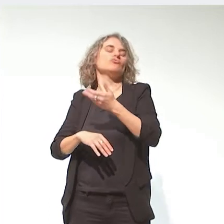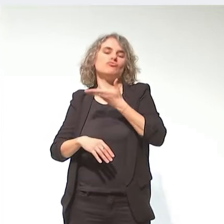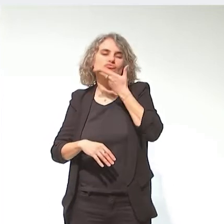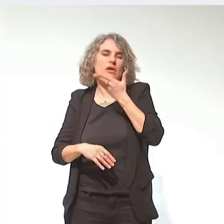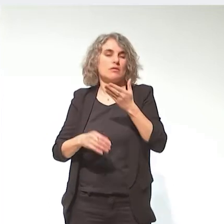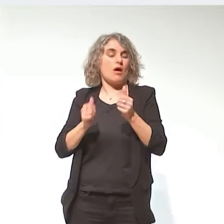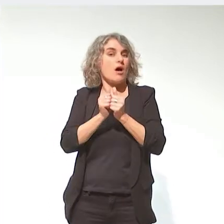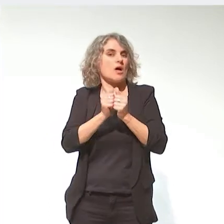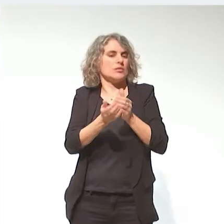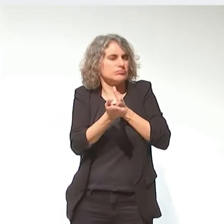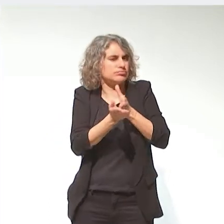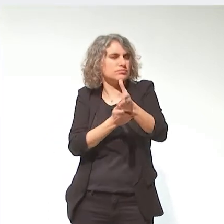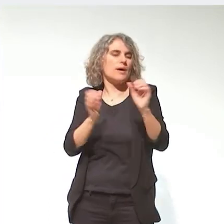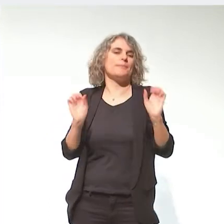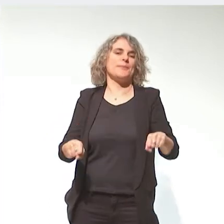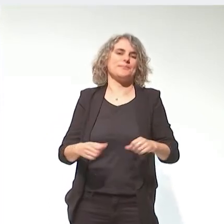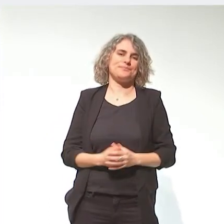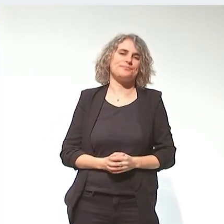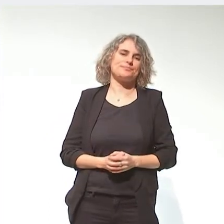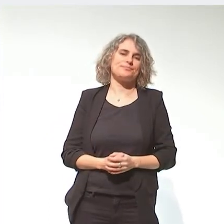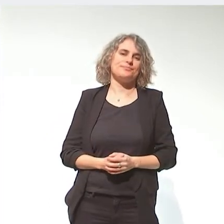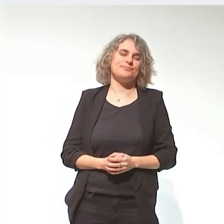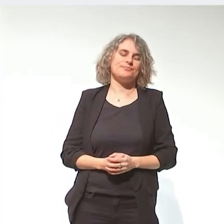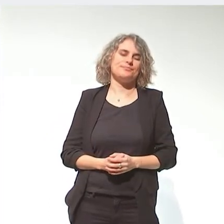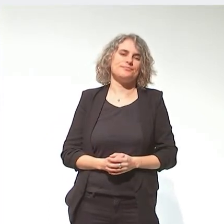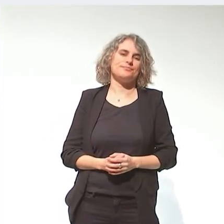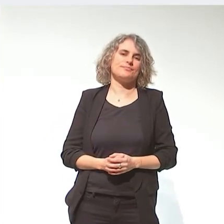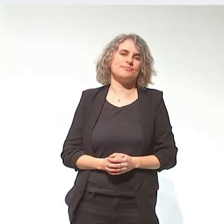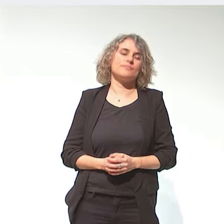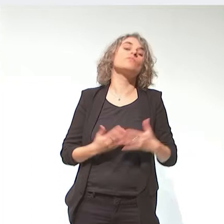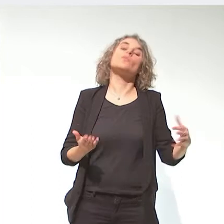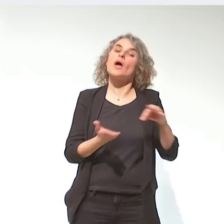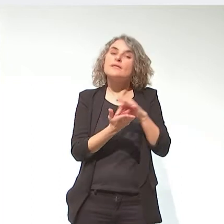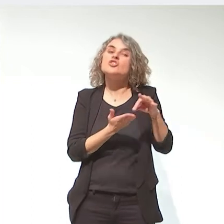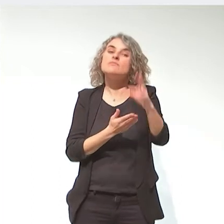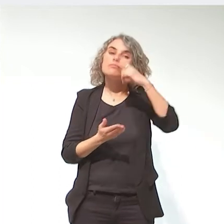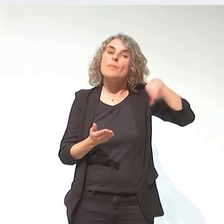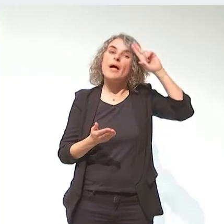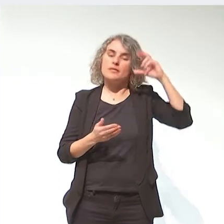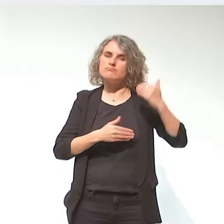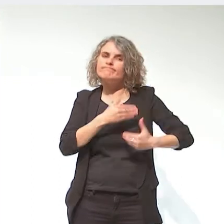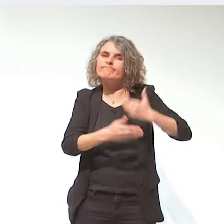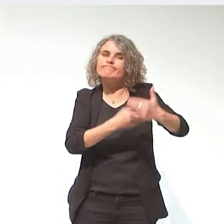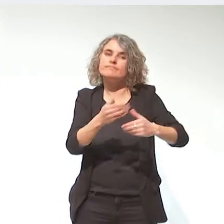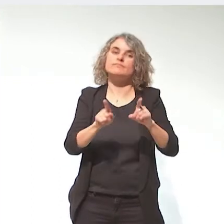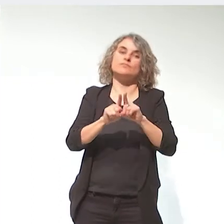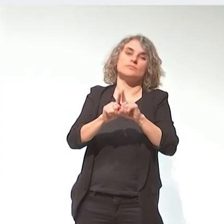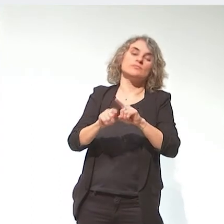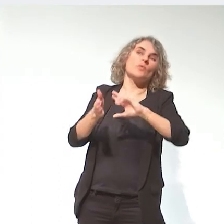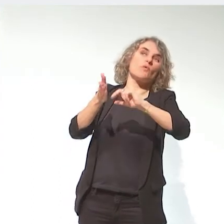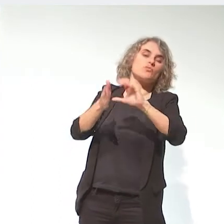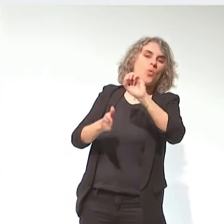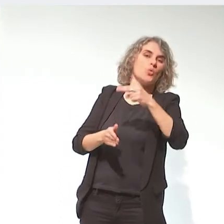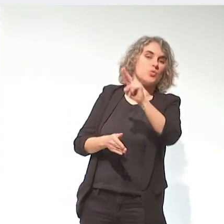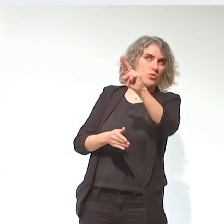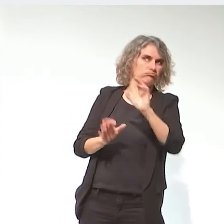To pursue the implementation of the disability strategy and of the UN Convention, close cooperation is